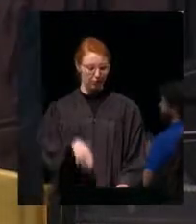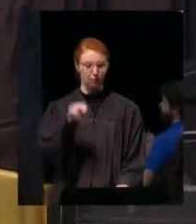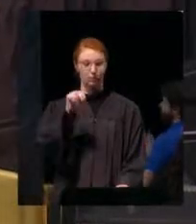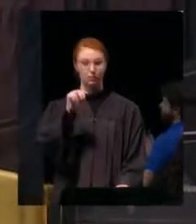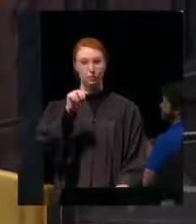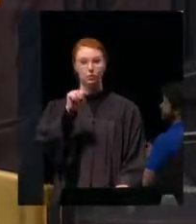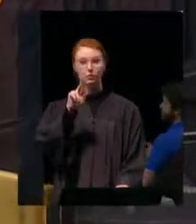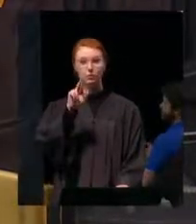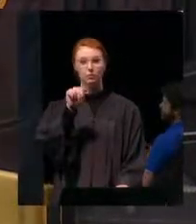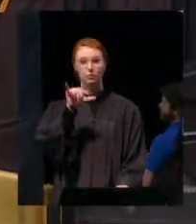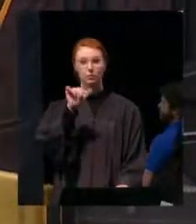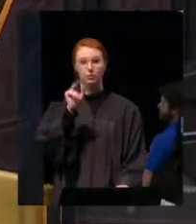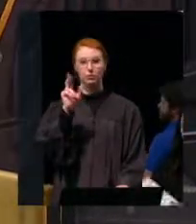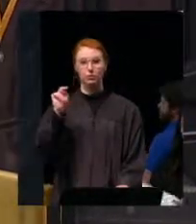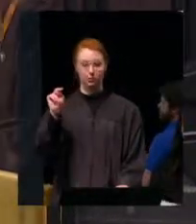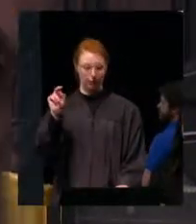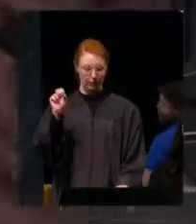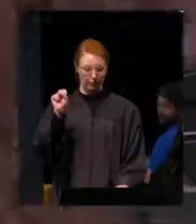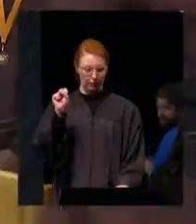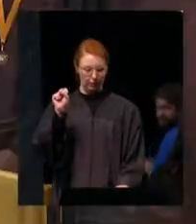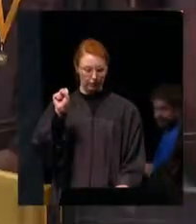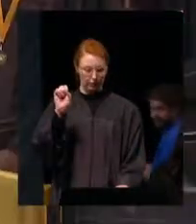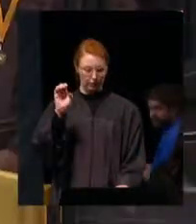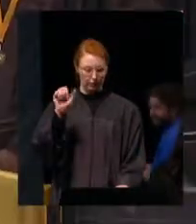Naren Sinyasi.